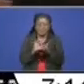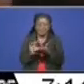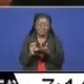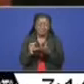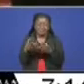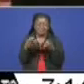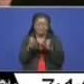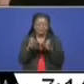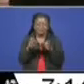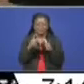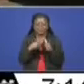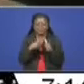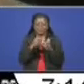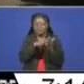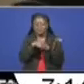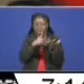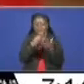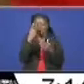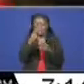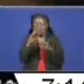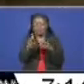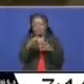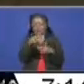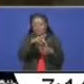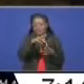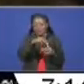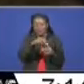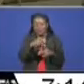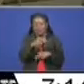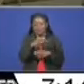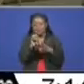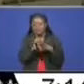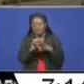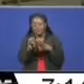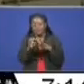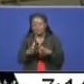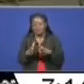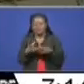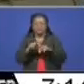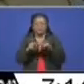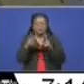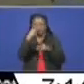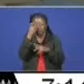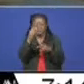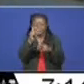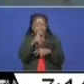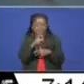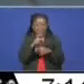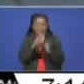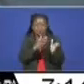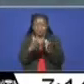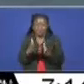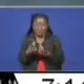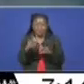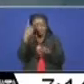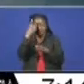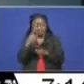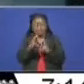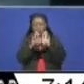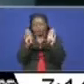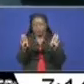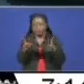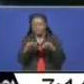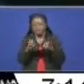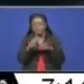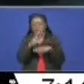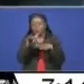event was originally slated for hurricane evacuees. However, because of the need, organizers decided to open the event to all locals in